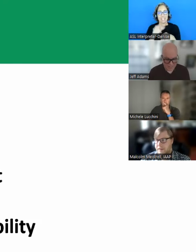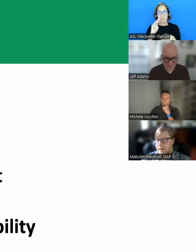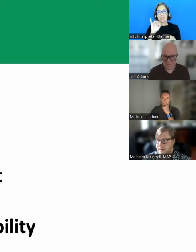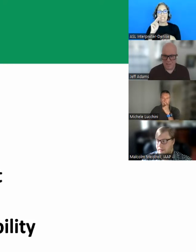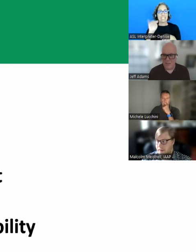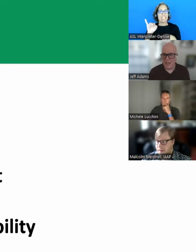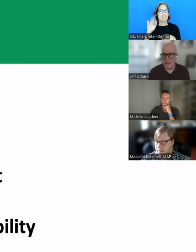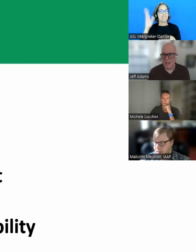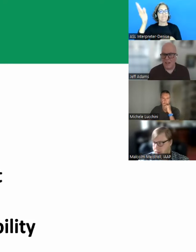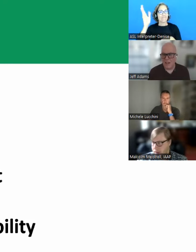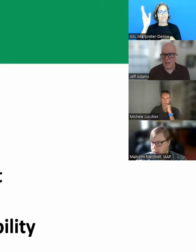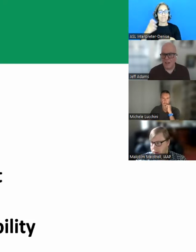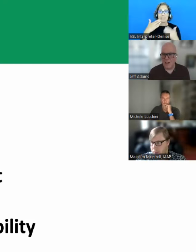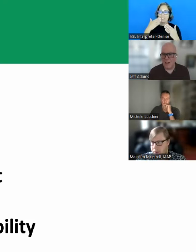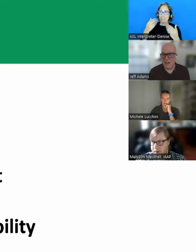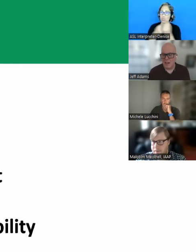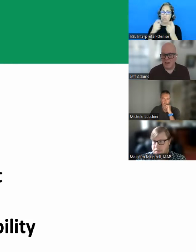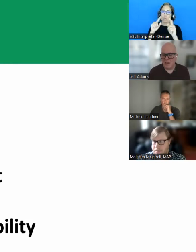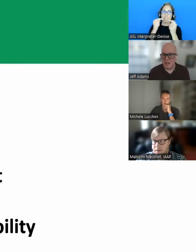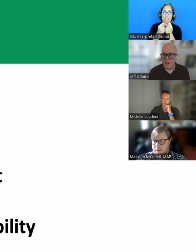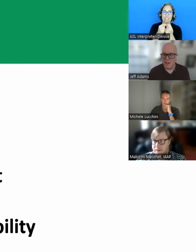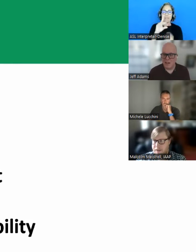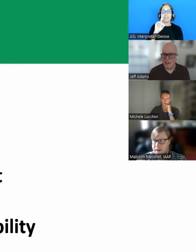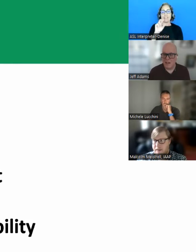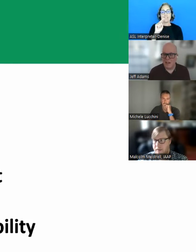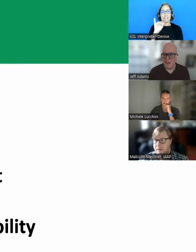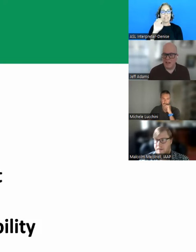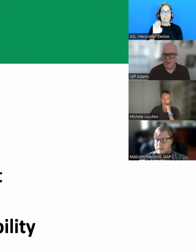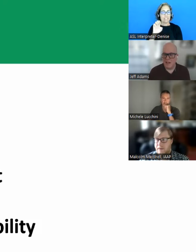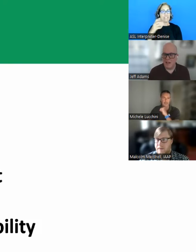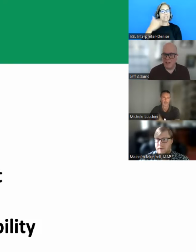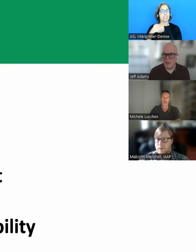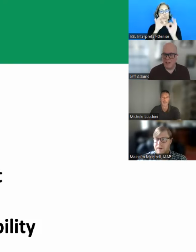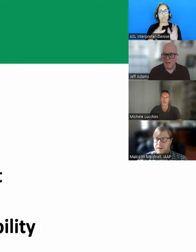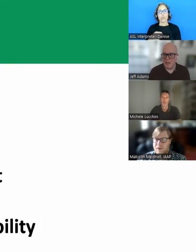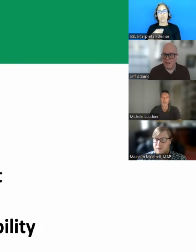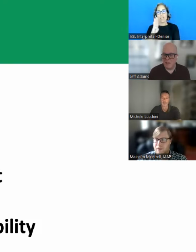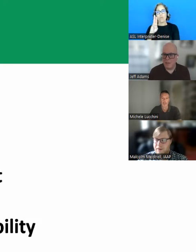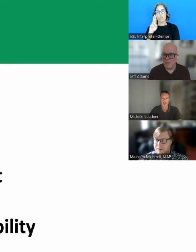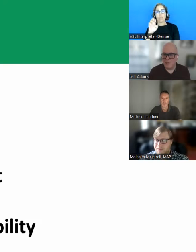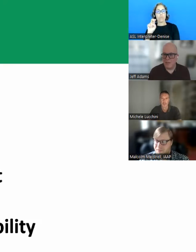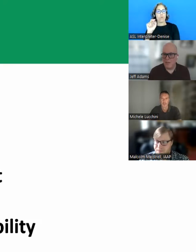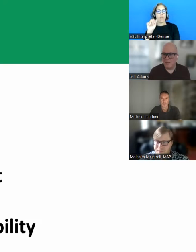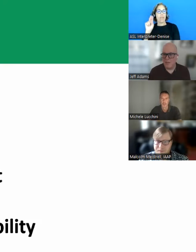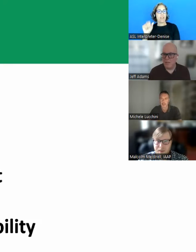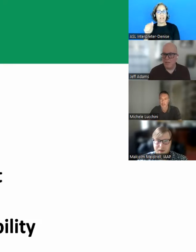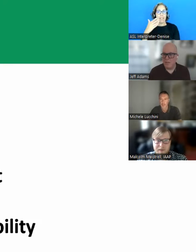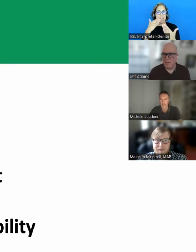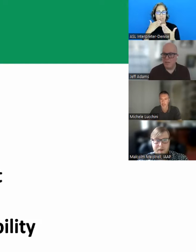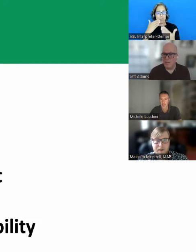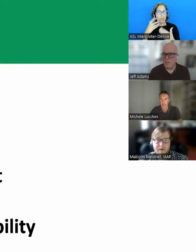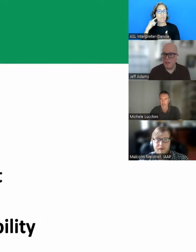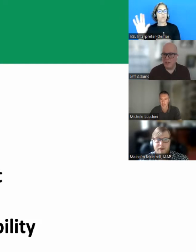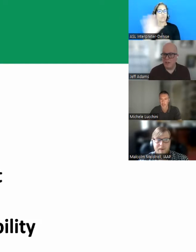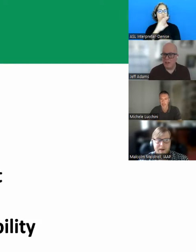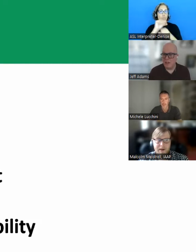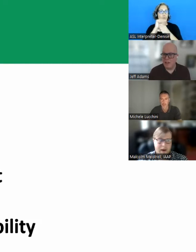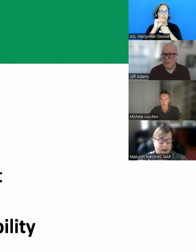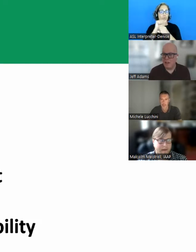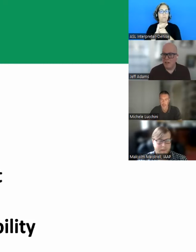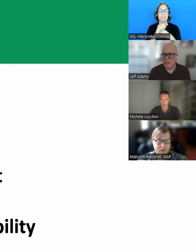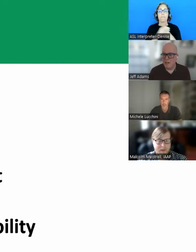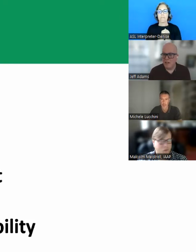team today, Denise and Brenna, for such a lovely job. Thank you for your work as always. And for